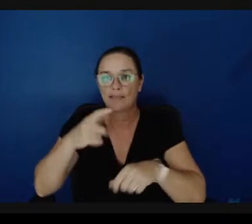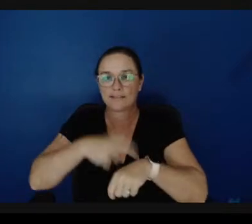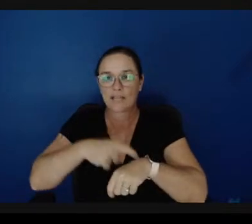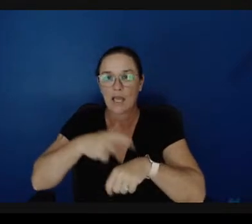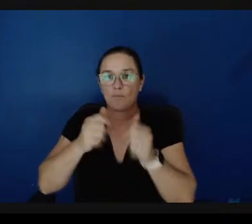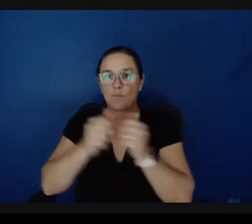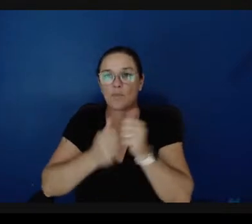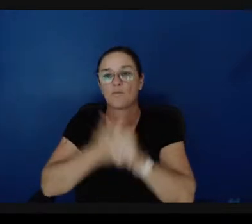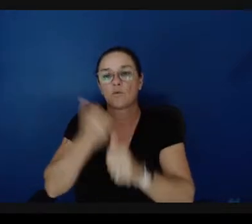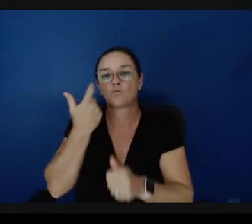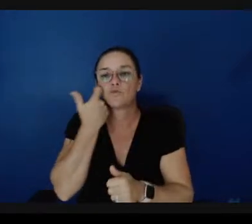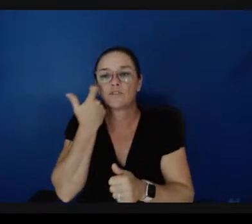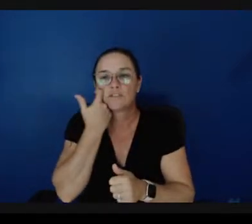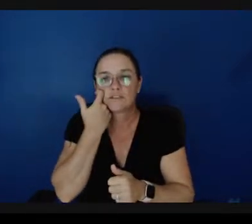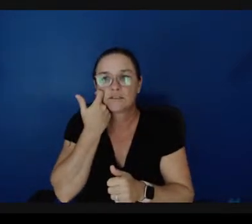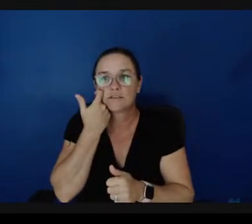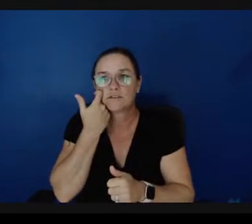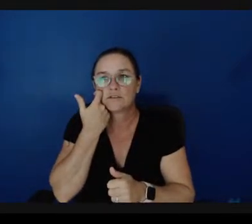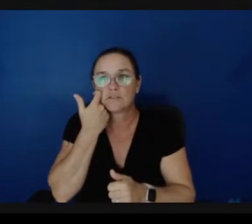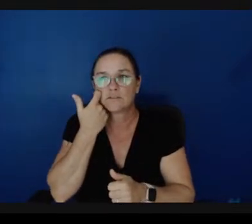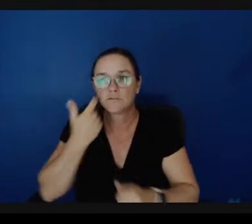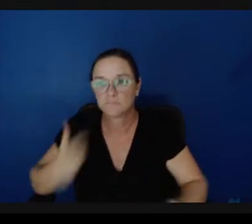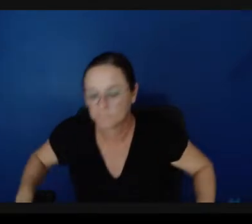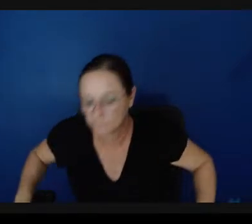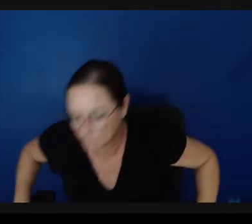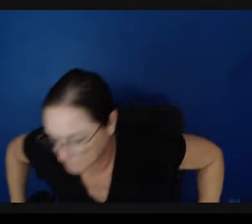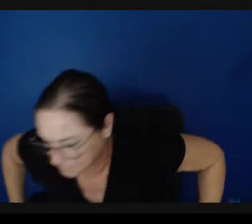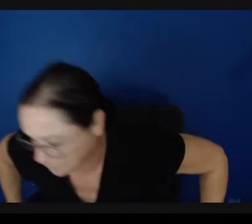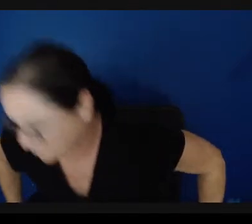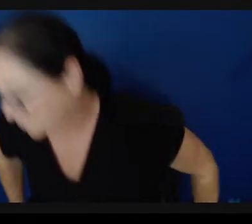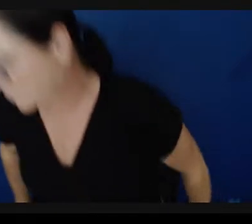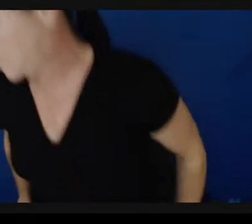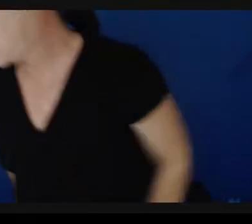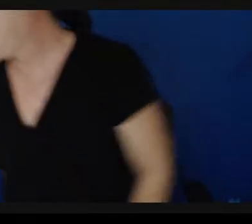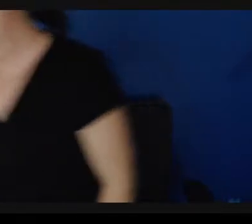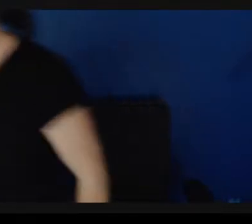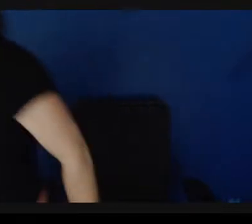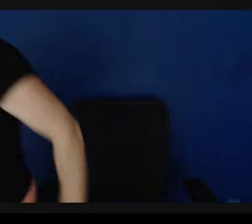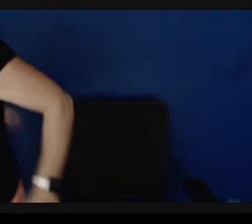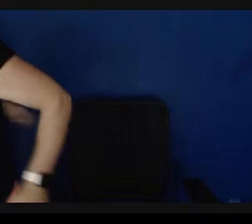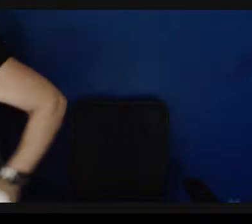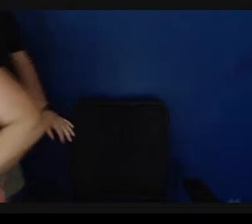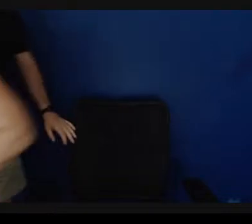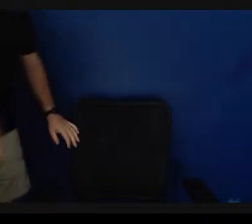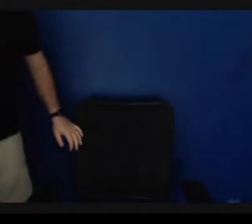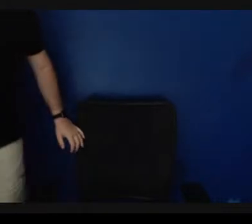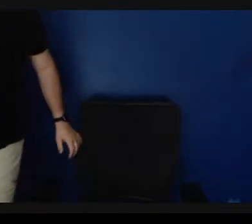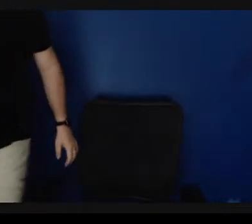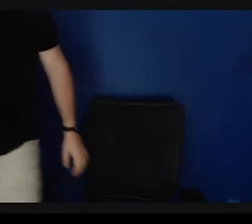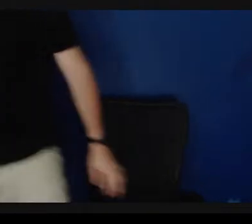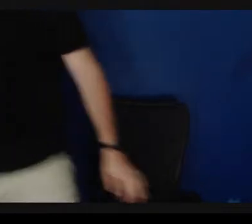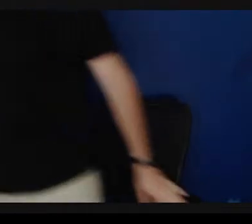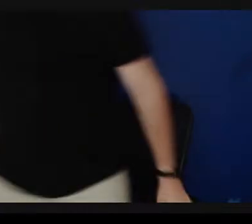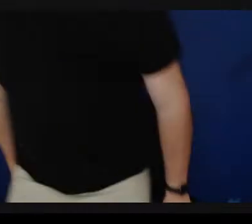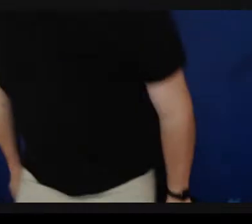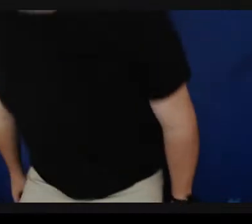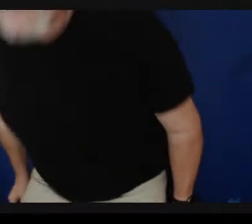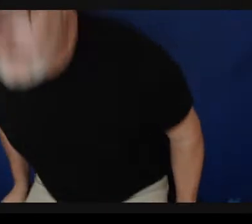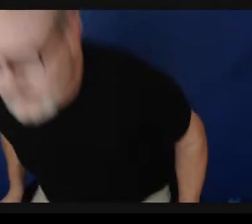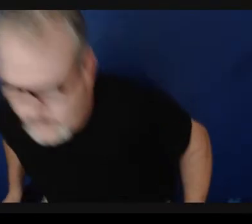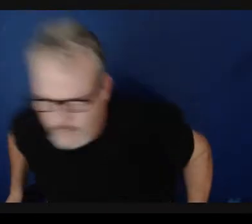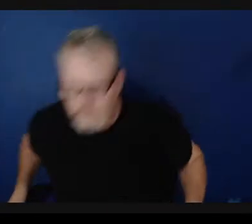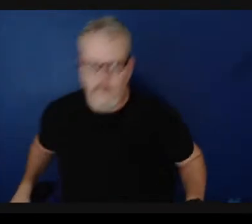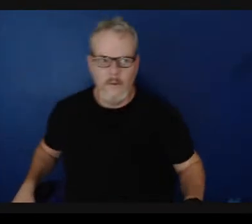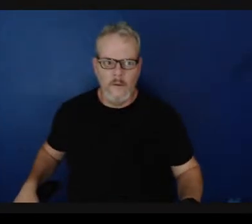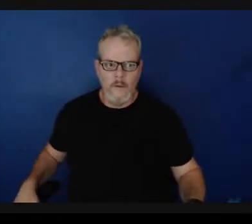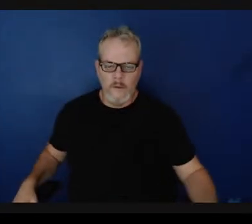most recent, let's see, where's the key? Here's the key. The most recent hour in red, day in orange, week in yellow, and that's all we'll probably be